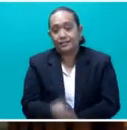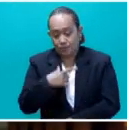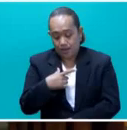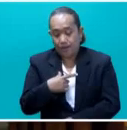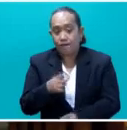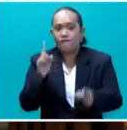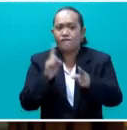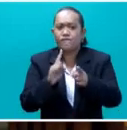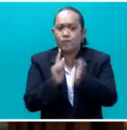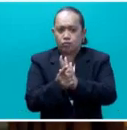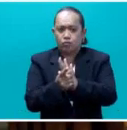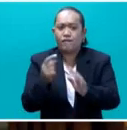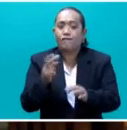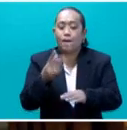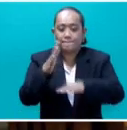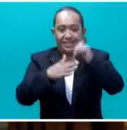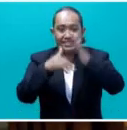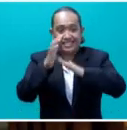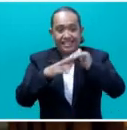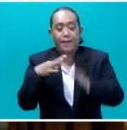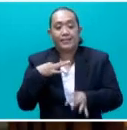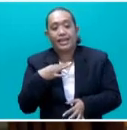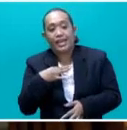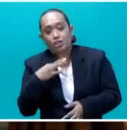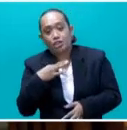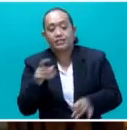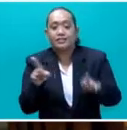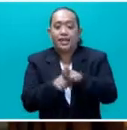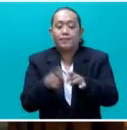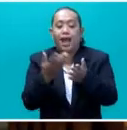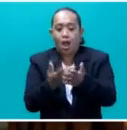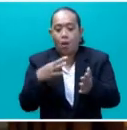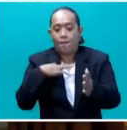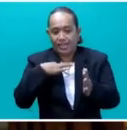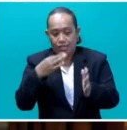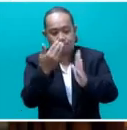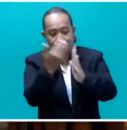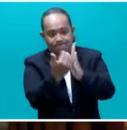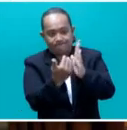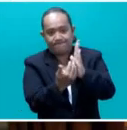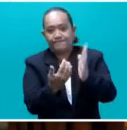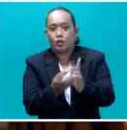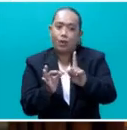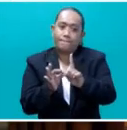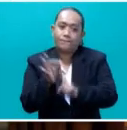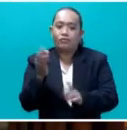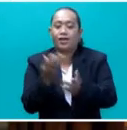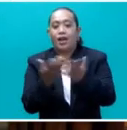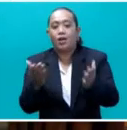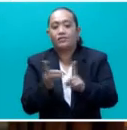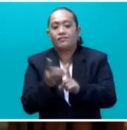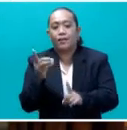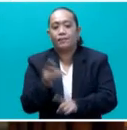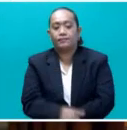for major building applications, and clear provisions to apply and improve development enforcement. Furthermore, Mr.